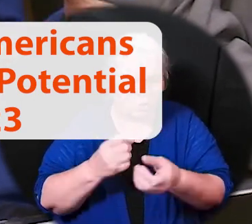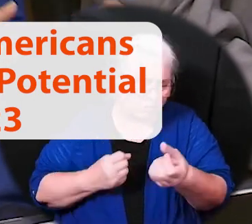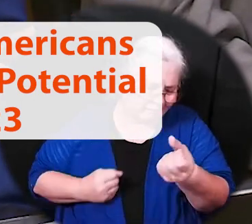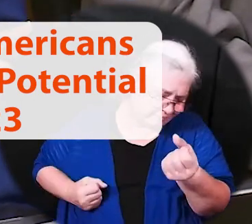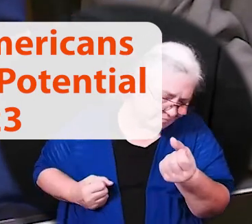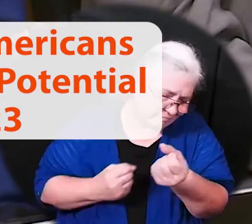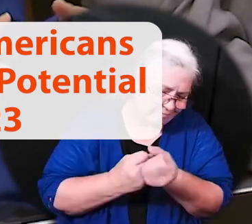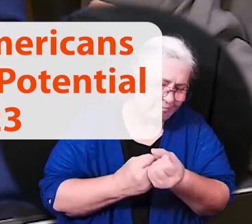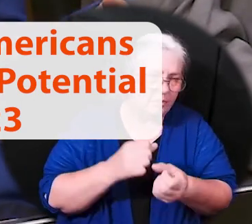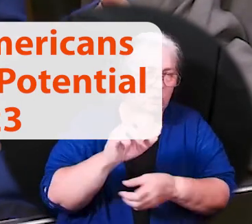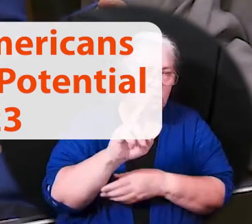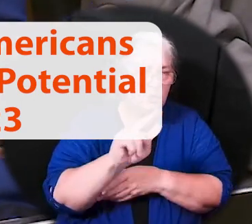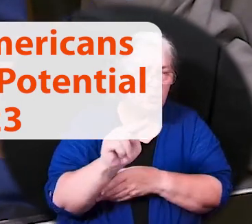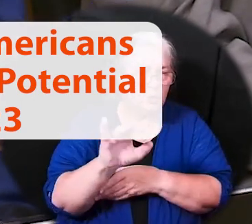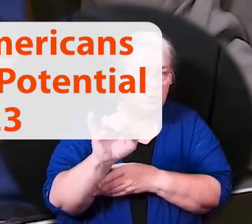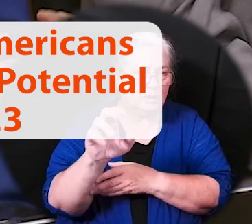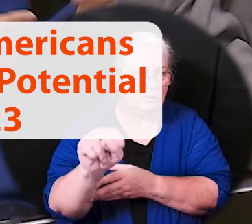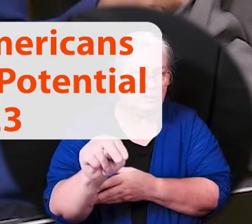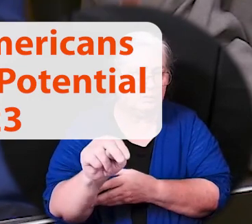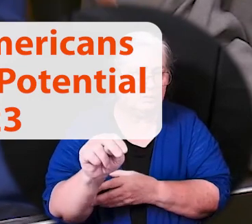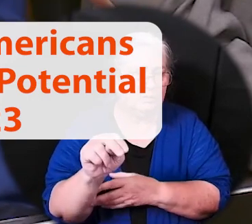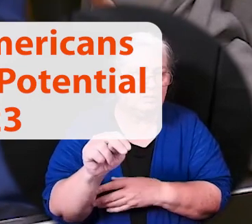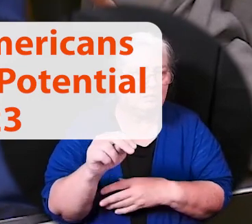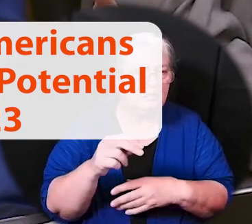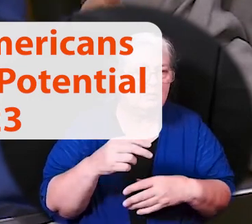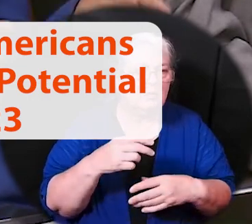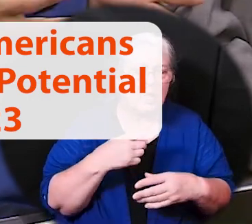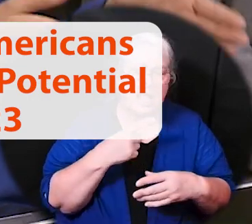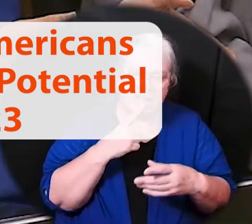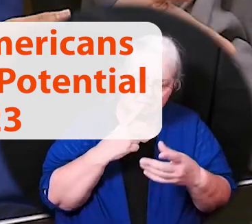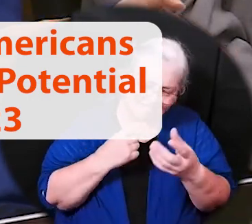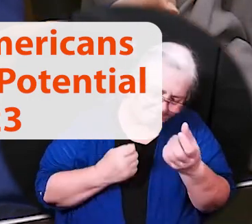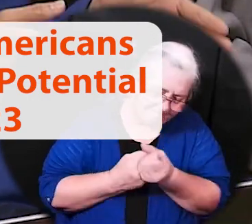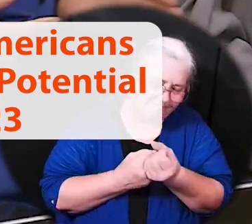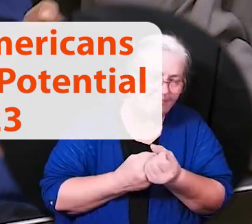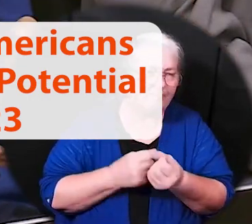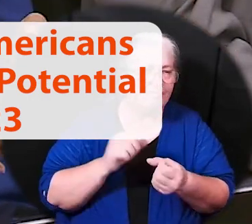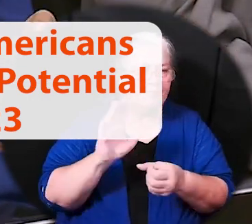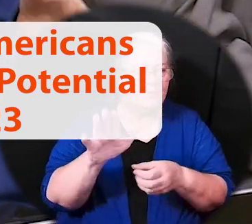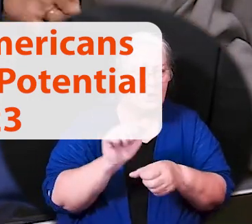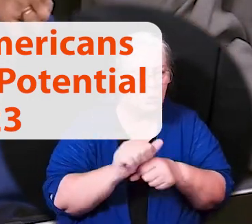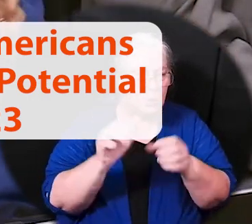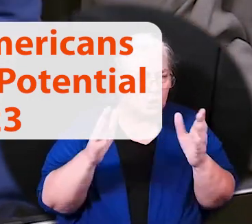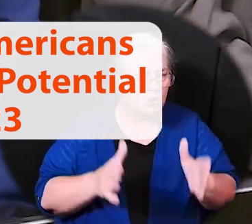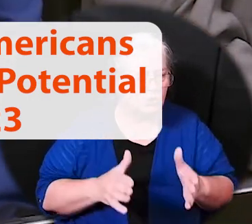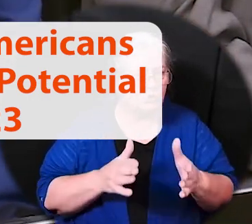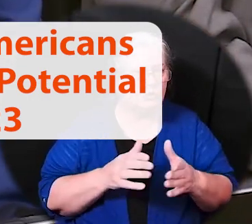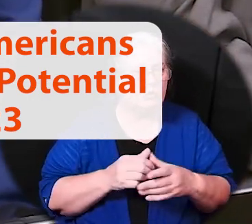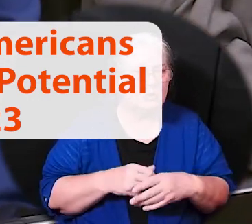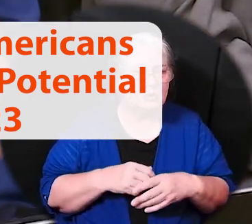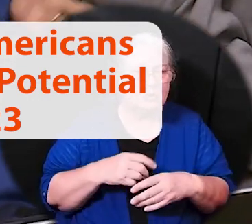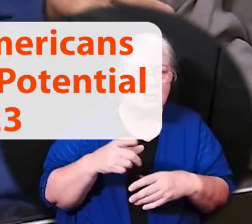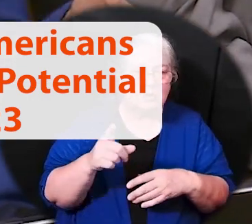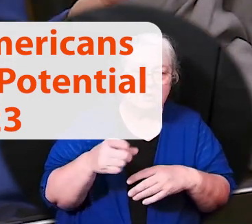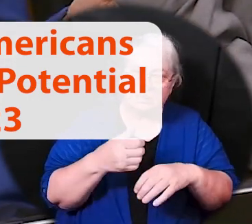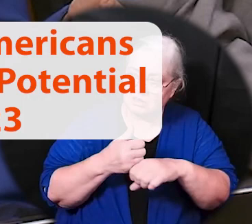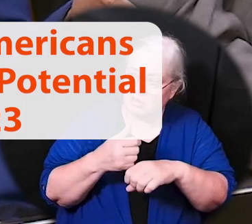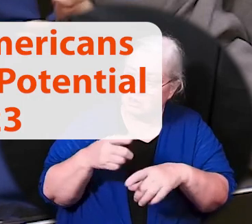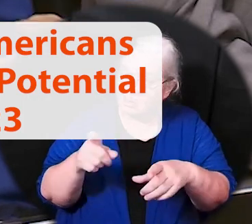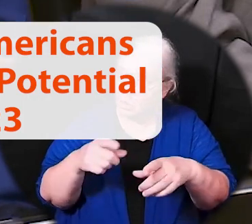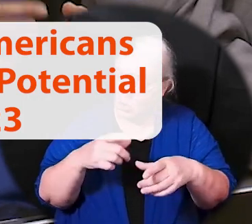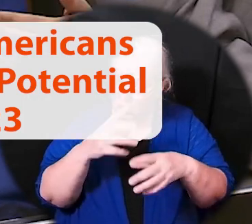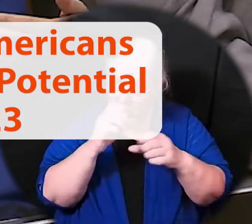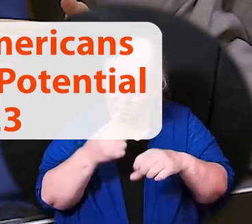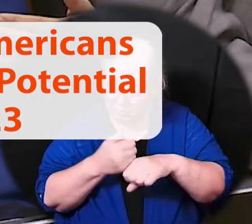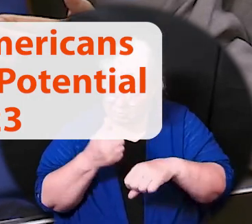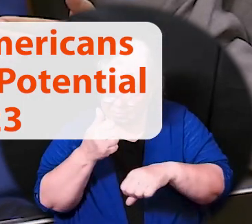a higher percentage of Americans would actually blame the shutdown on the president and the Democrats, not on Republicans. Why do you think that is, and